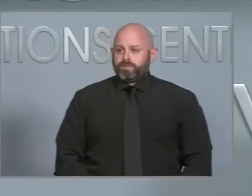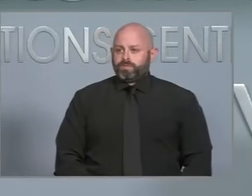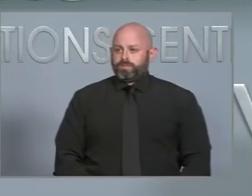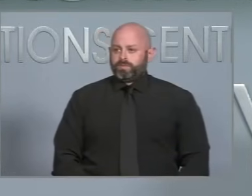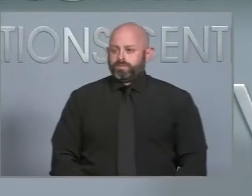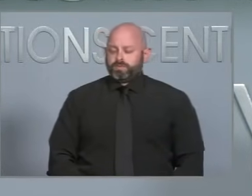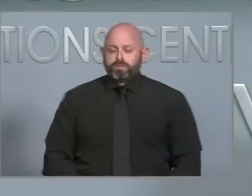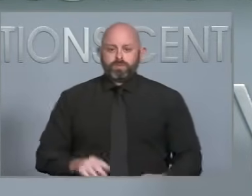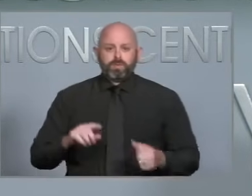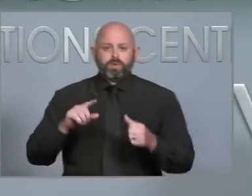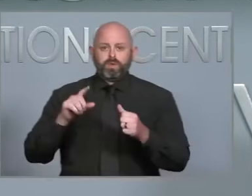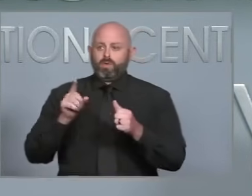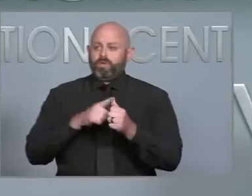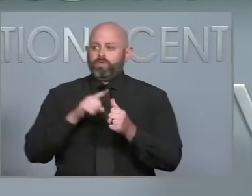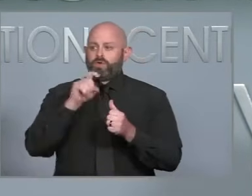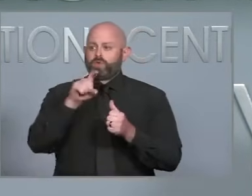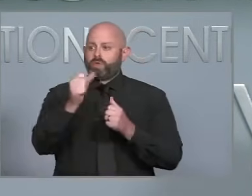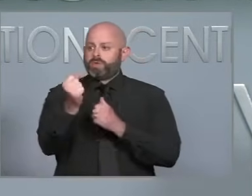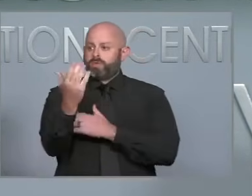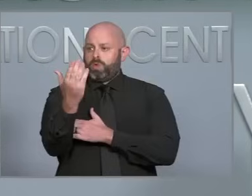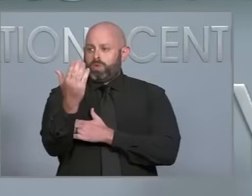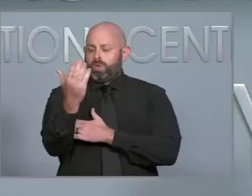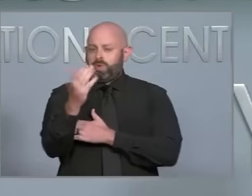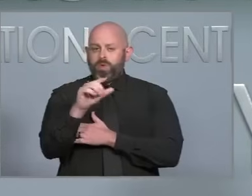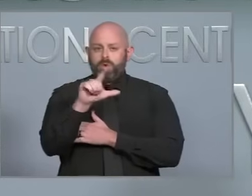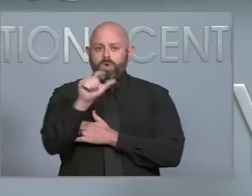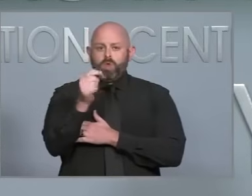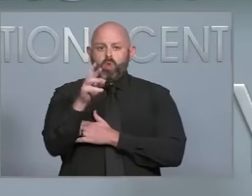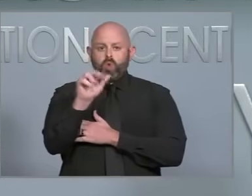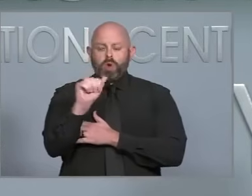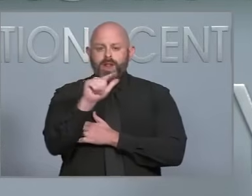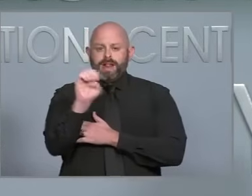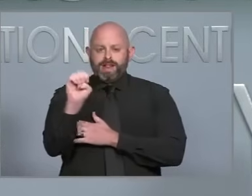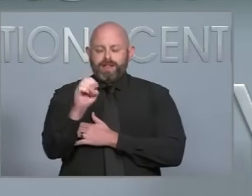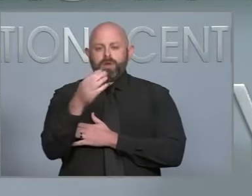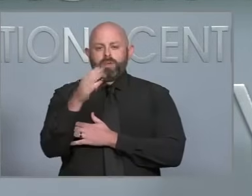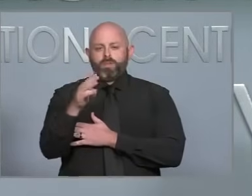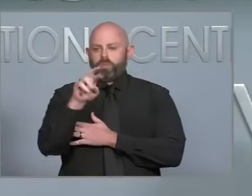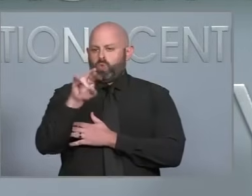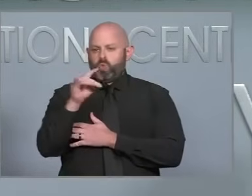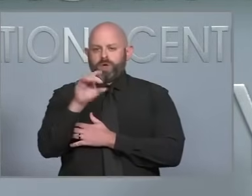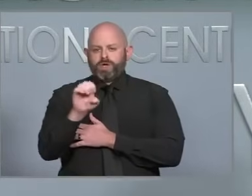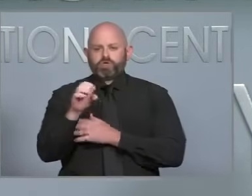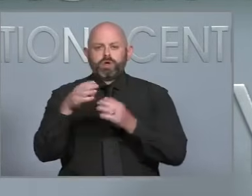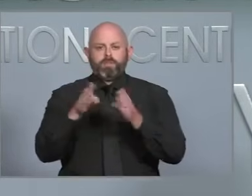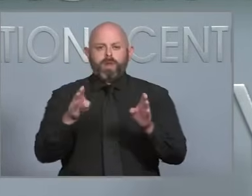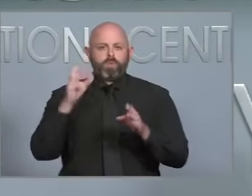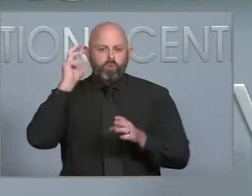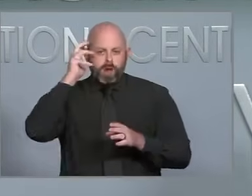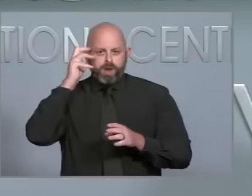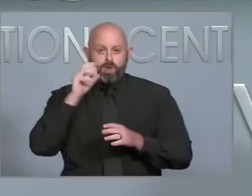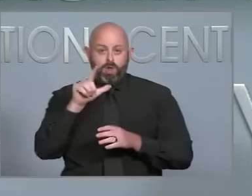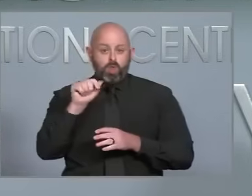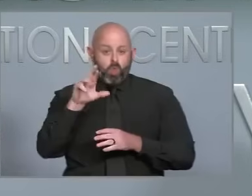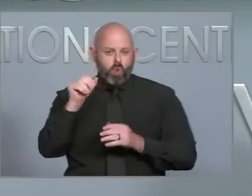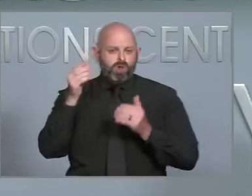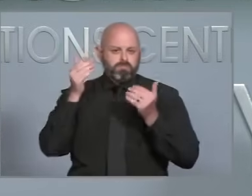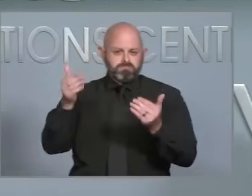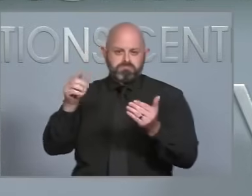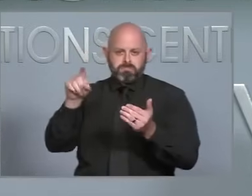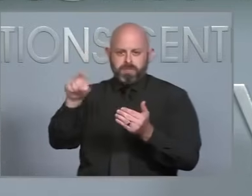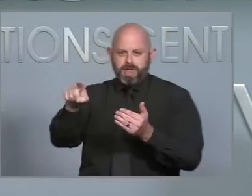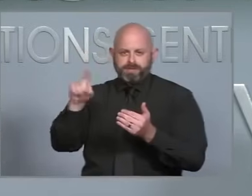Our first question this morning is going to be from Laura Lee with Blue Ridge Public Radio. Laura, you should be able to ask your question.